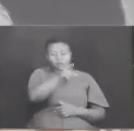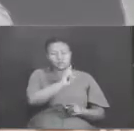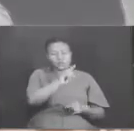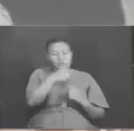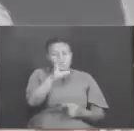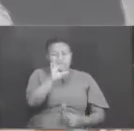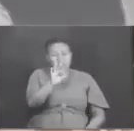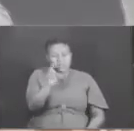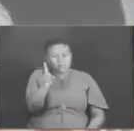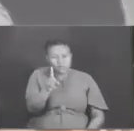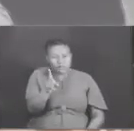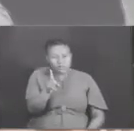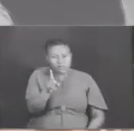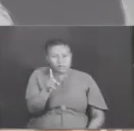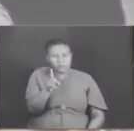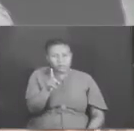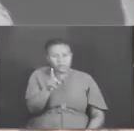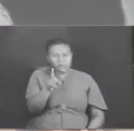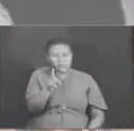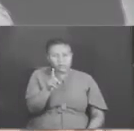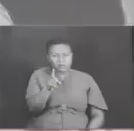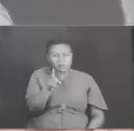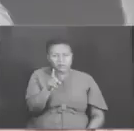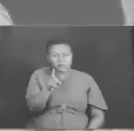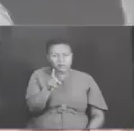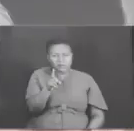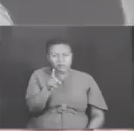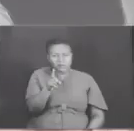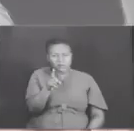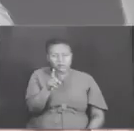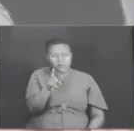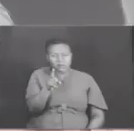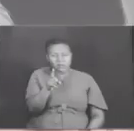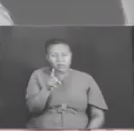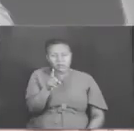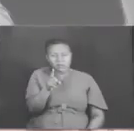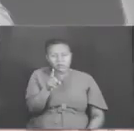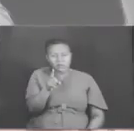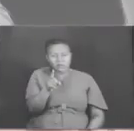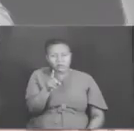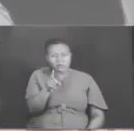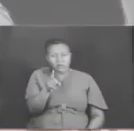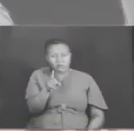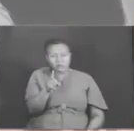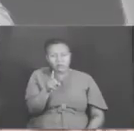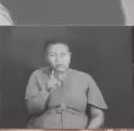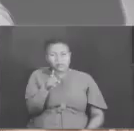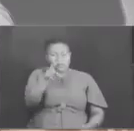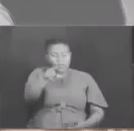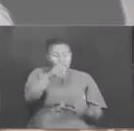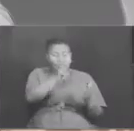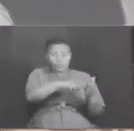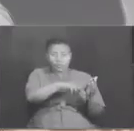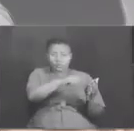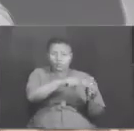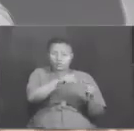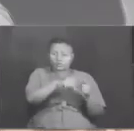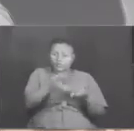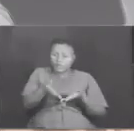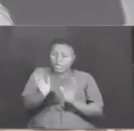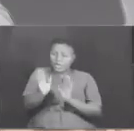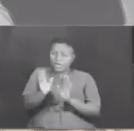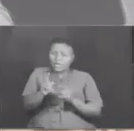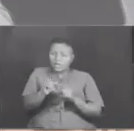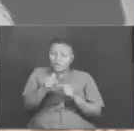is so. Look at Order 91 and tell the House which of the provisions allow the policy statement to be shared